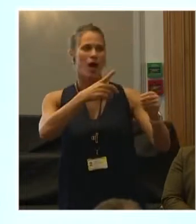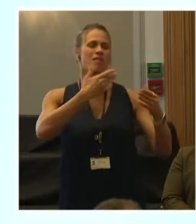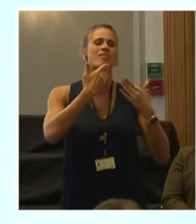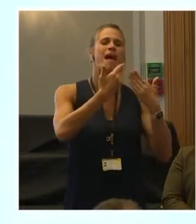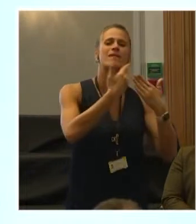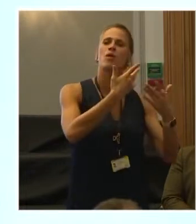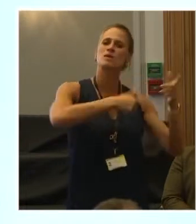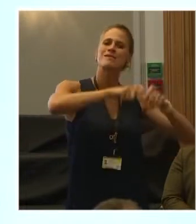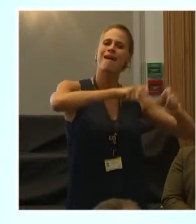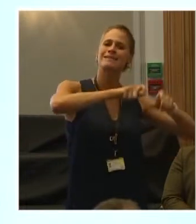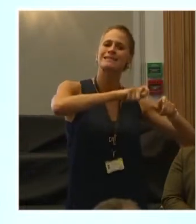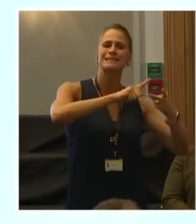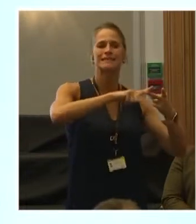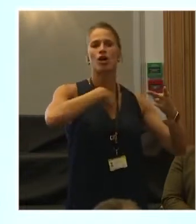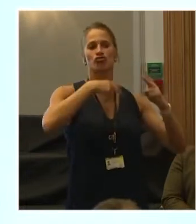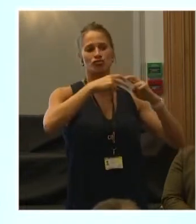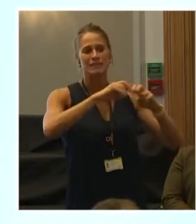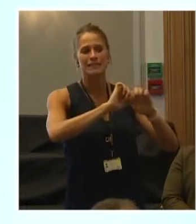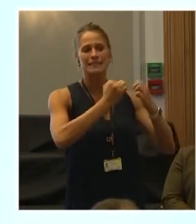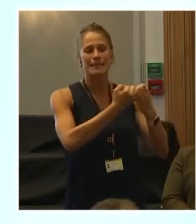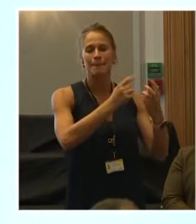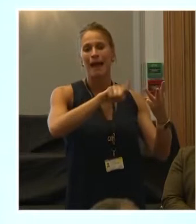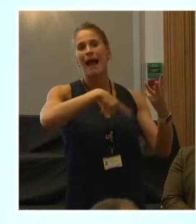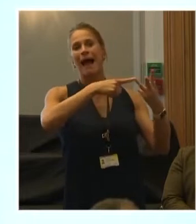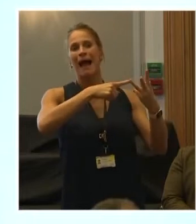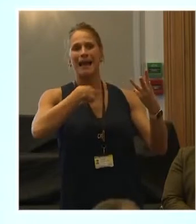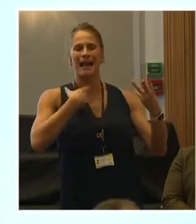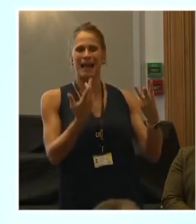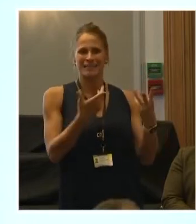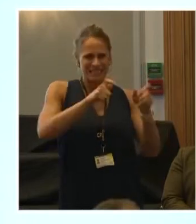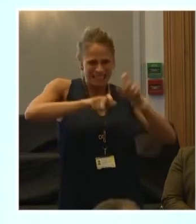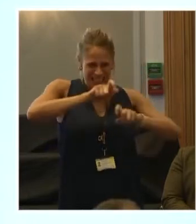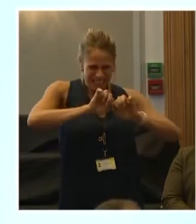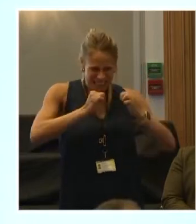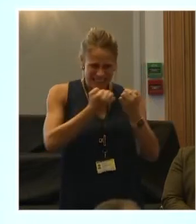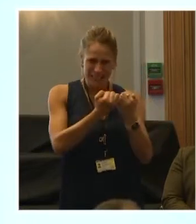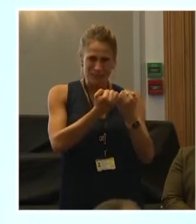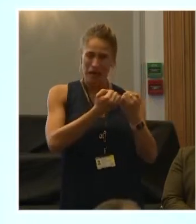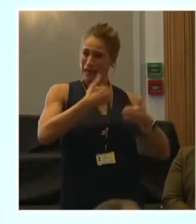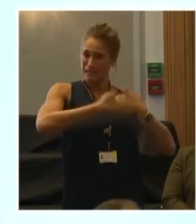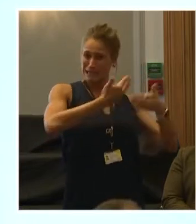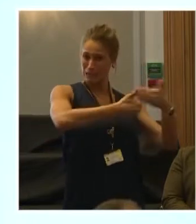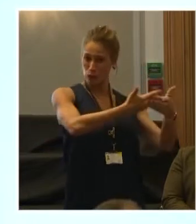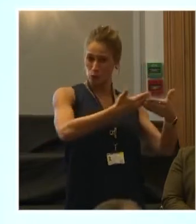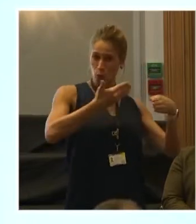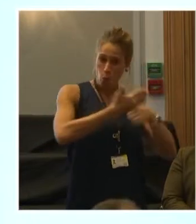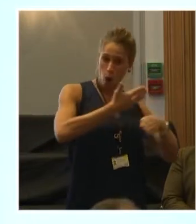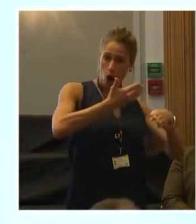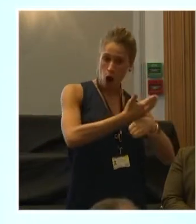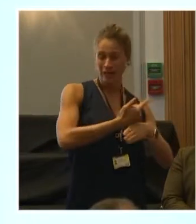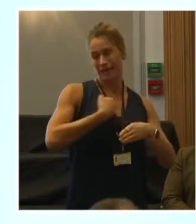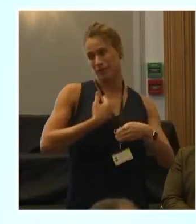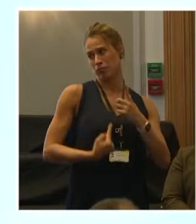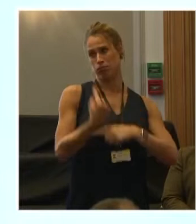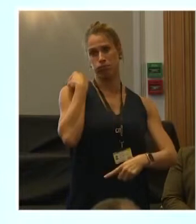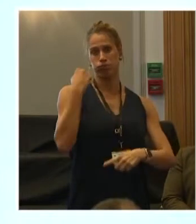research teams and our research volunteers who have carried on working in extremely difficult conditions and are still applying an